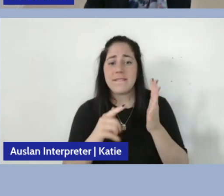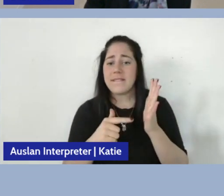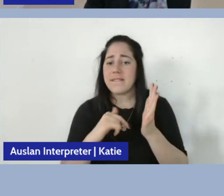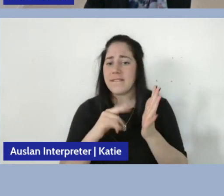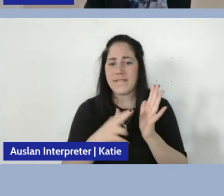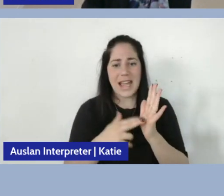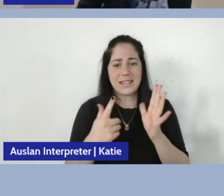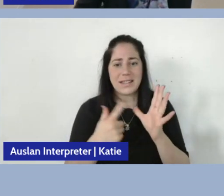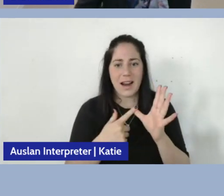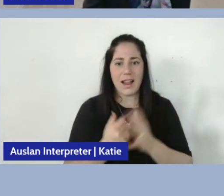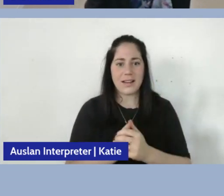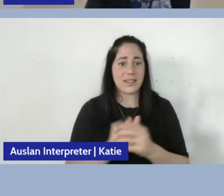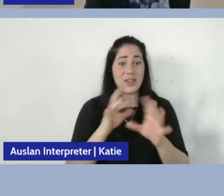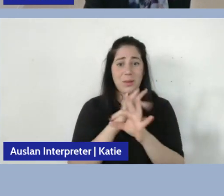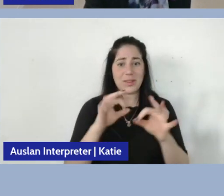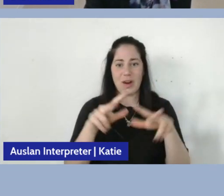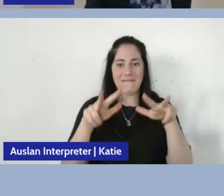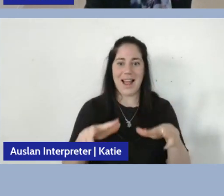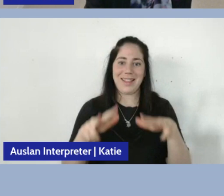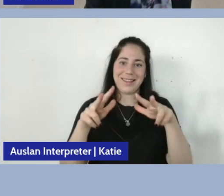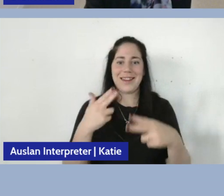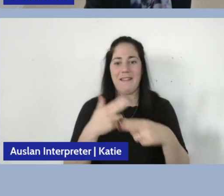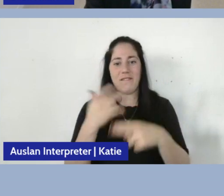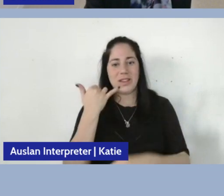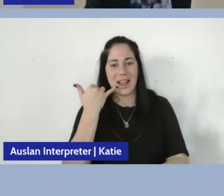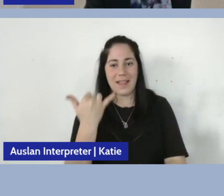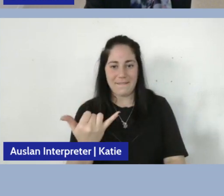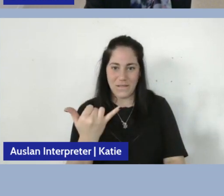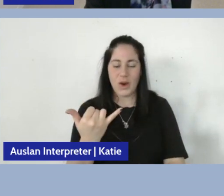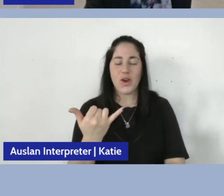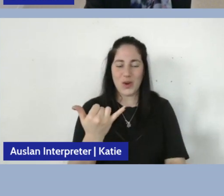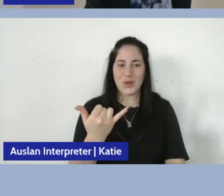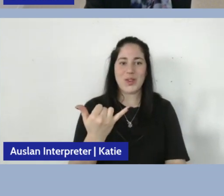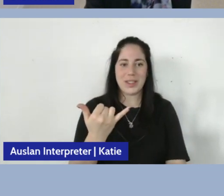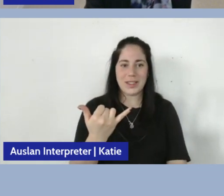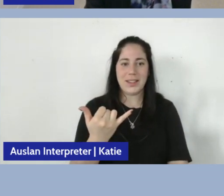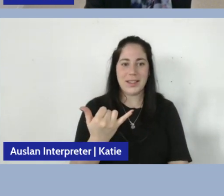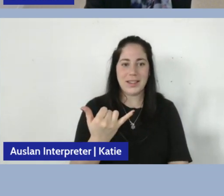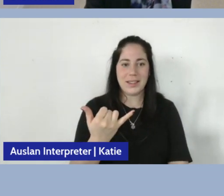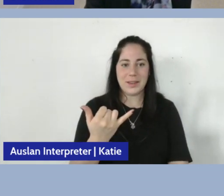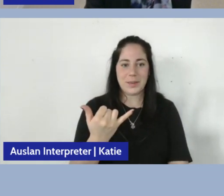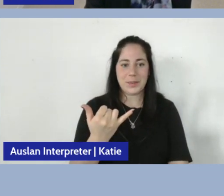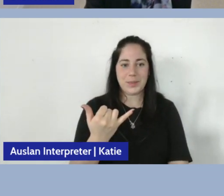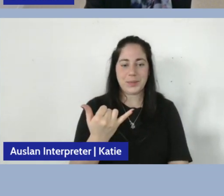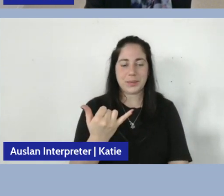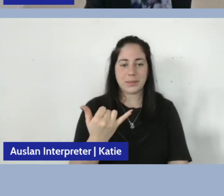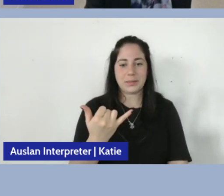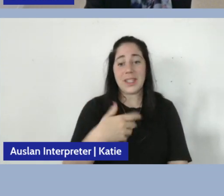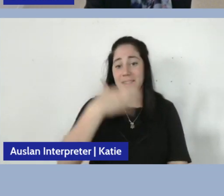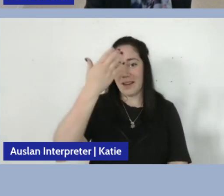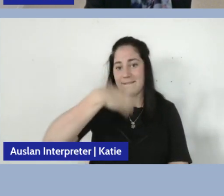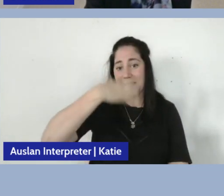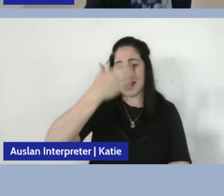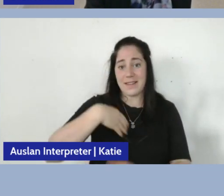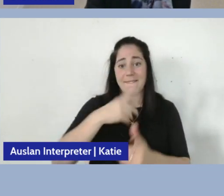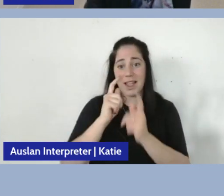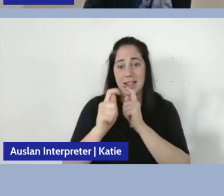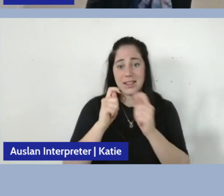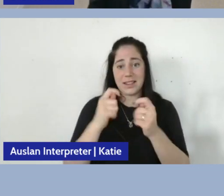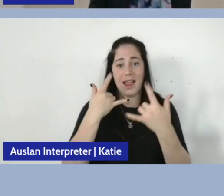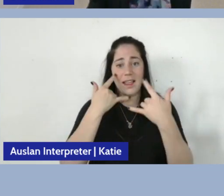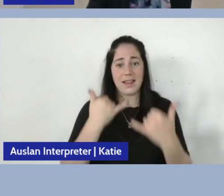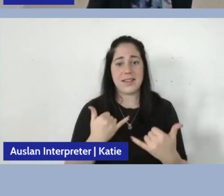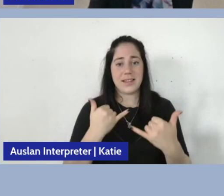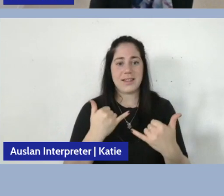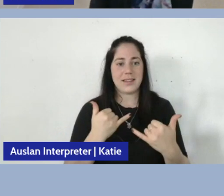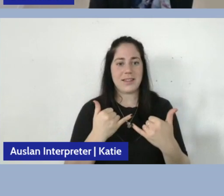not validated for telephone delivery. It's face-to-face tests originally. So what